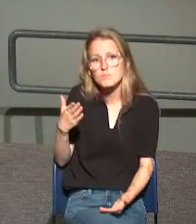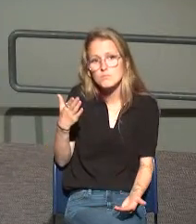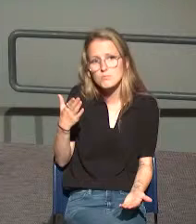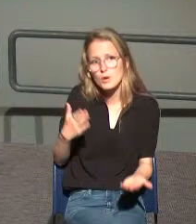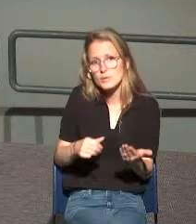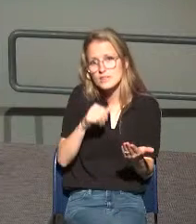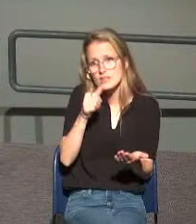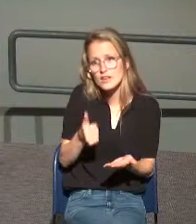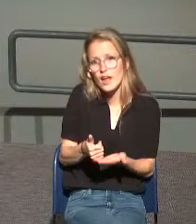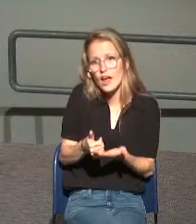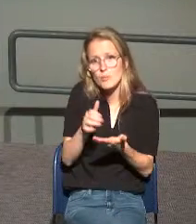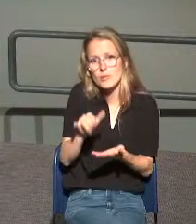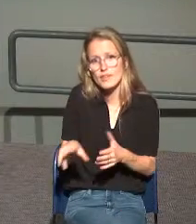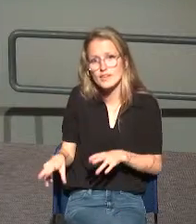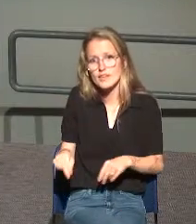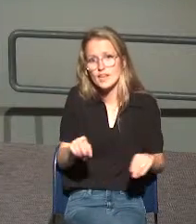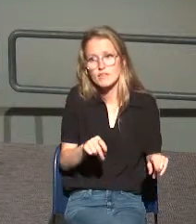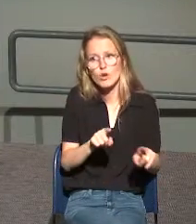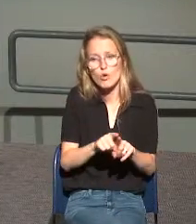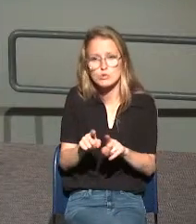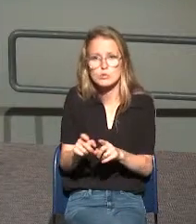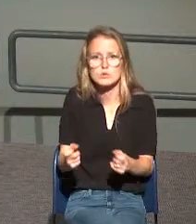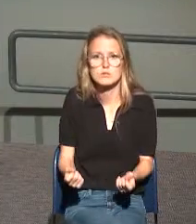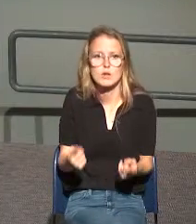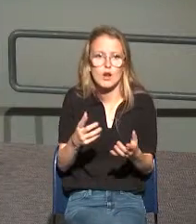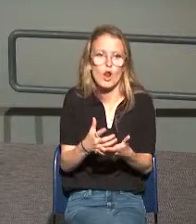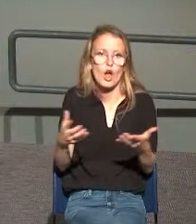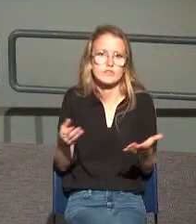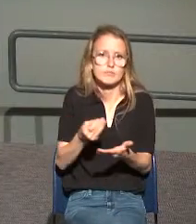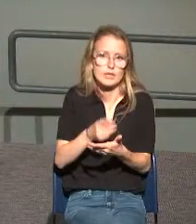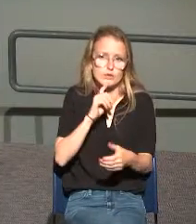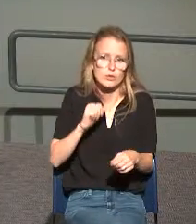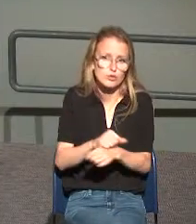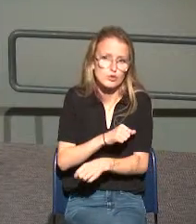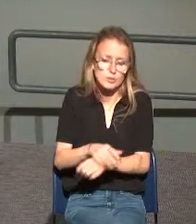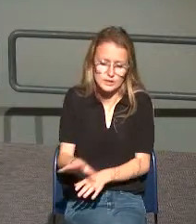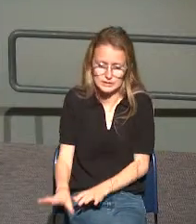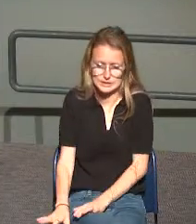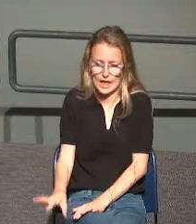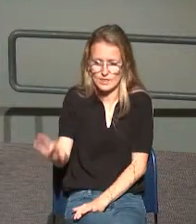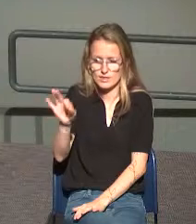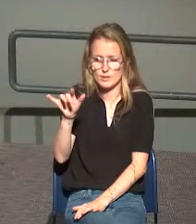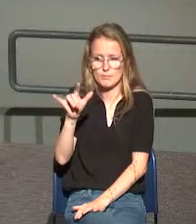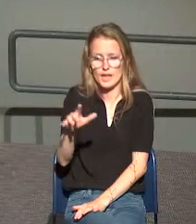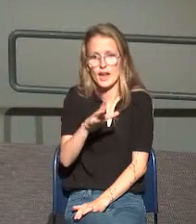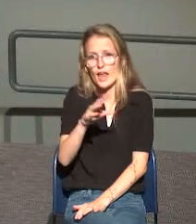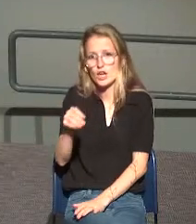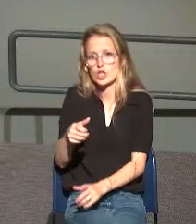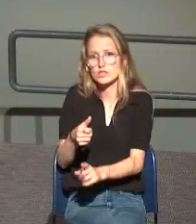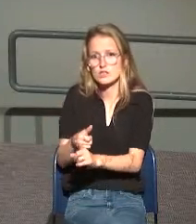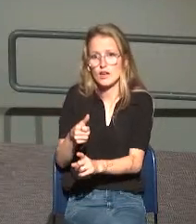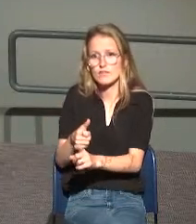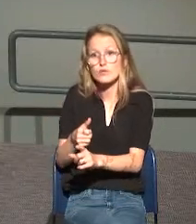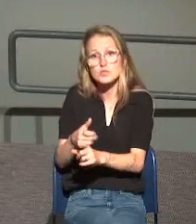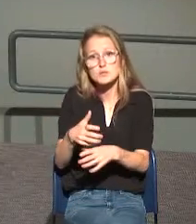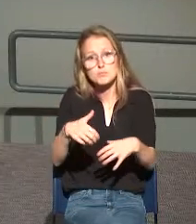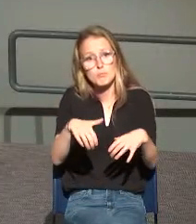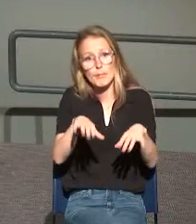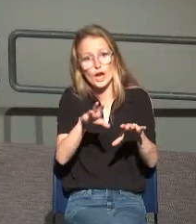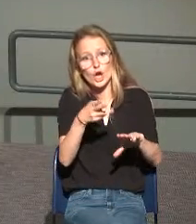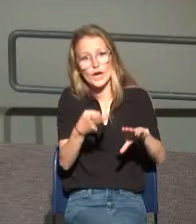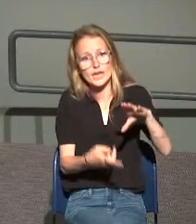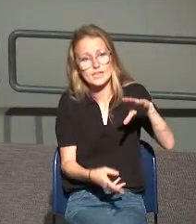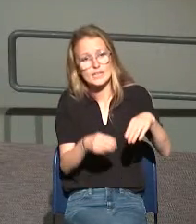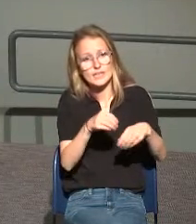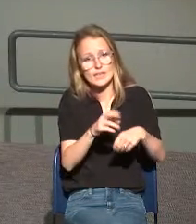help that the Navy also spent a huge amount of money to recover the aircraft, and she was given a burial at Arlington National Cemetery with full